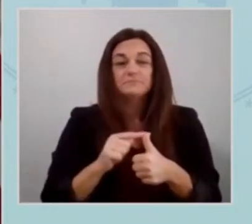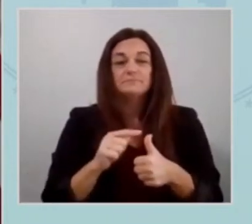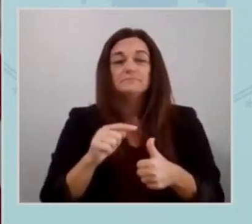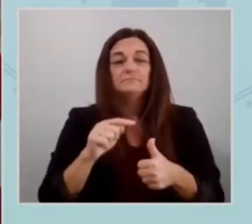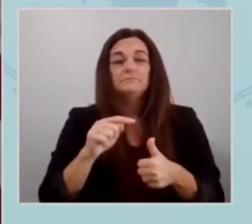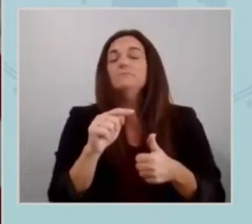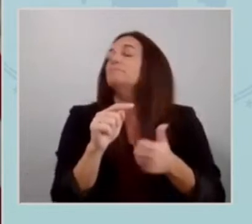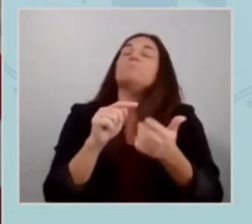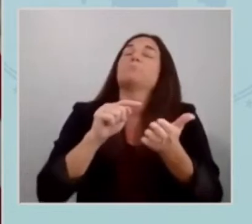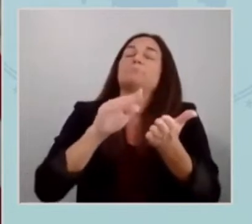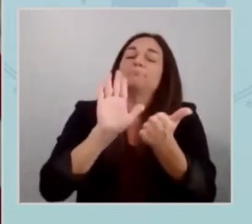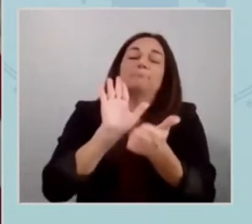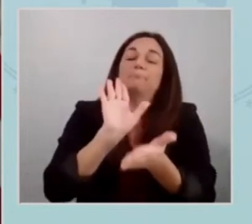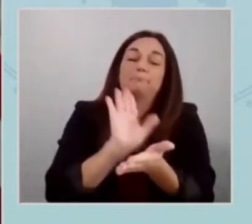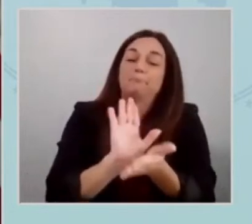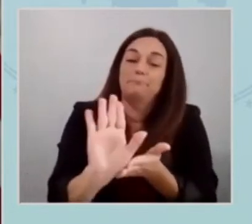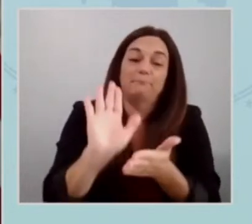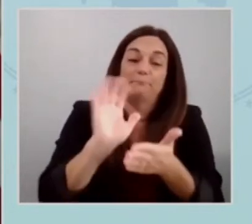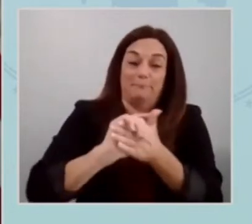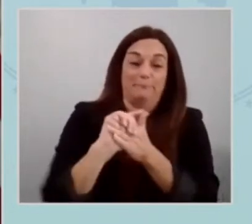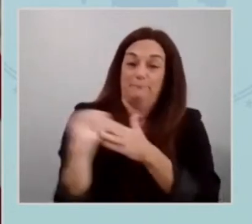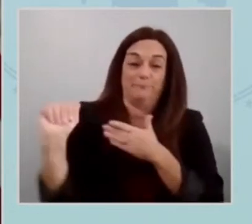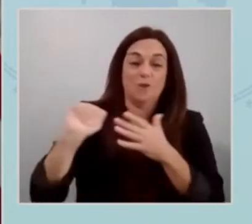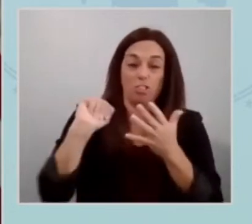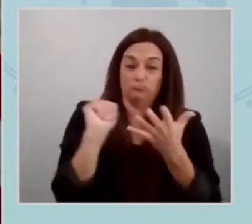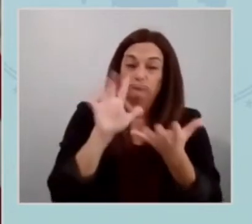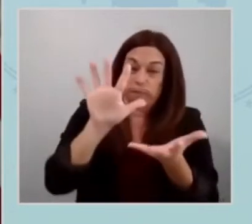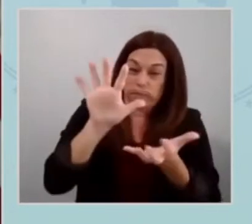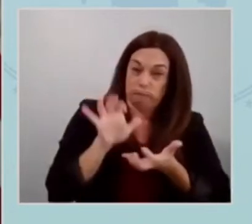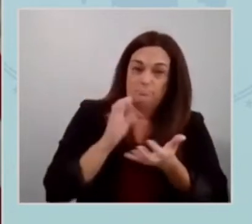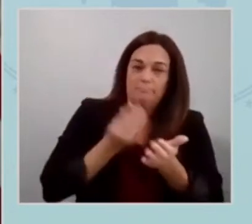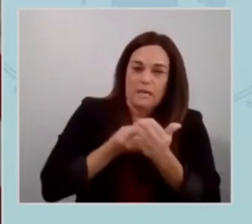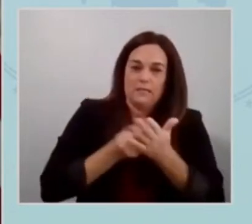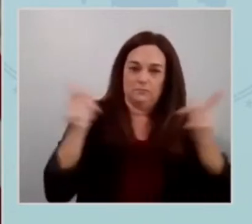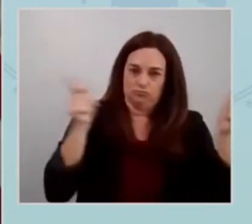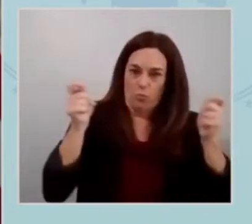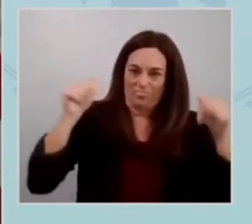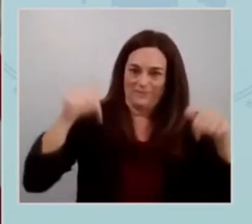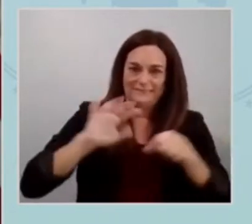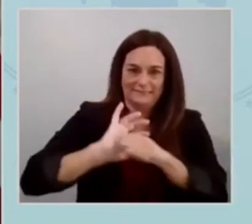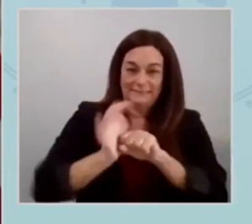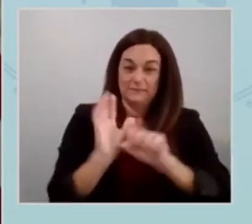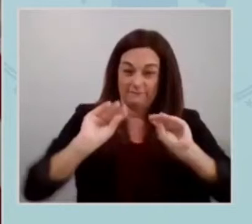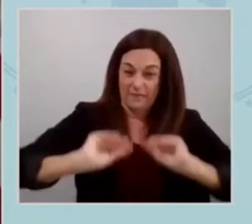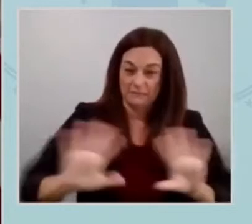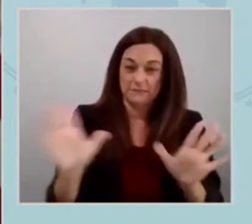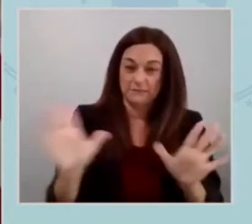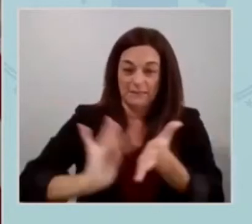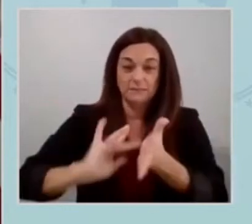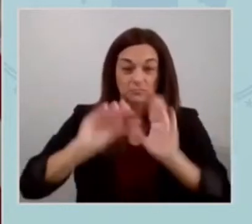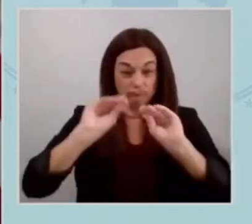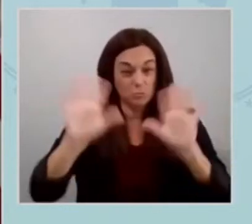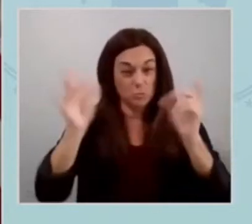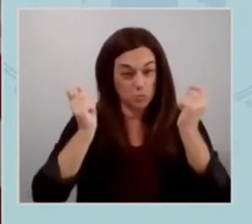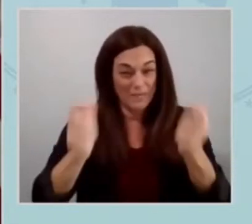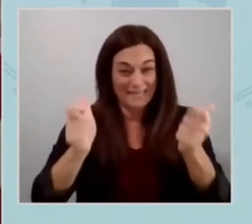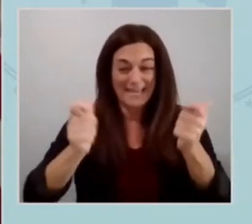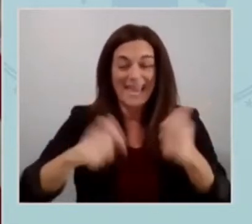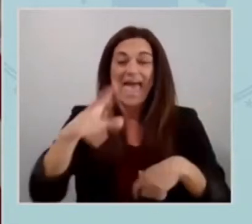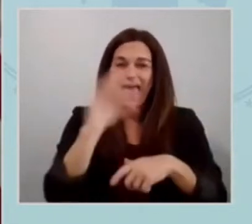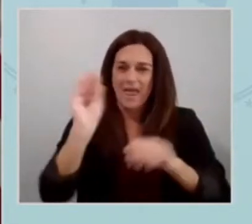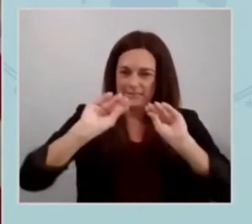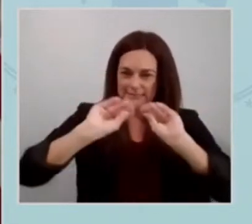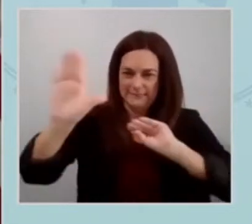very hard are first and foremost getting the billions of dollars that are needed to get COVID under control, get